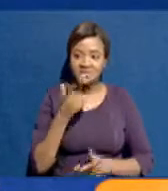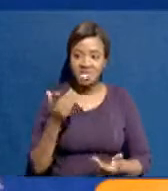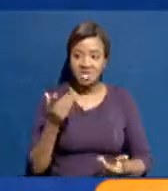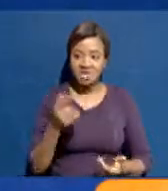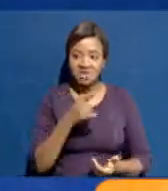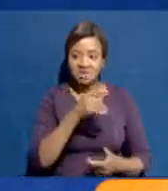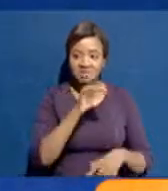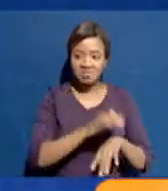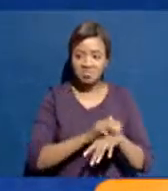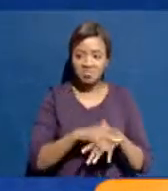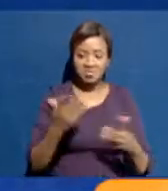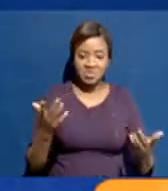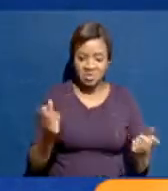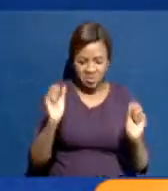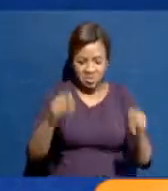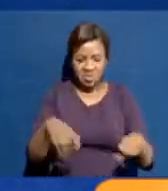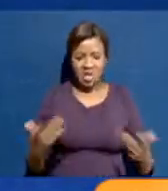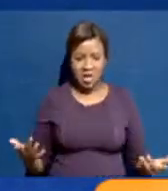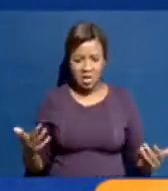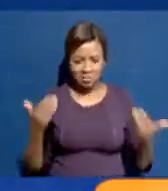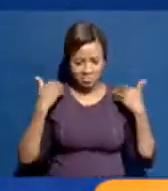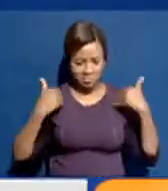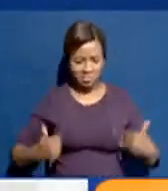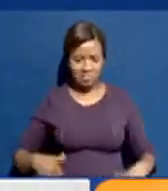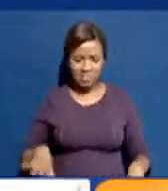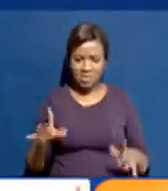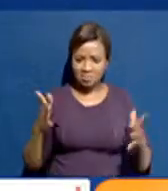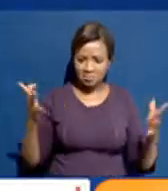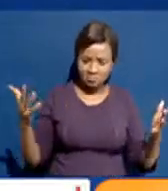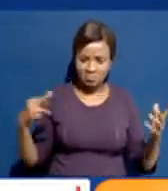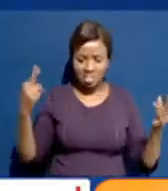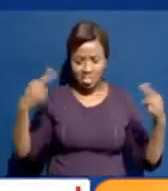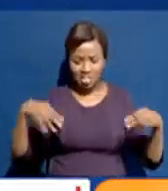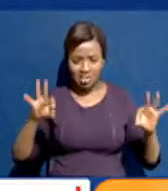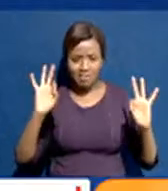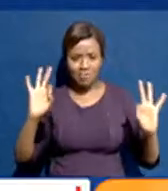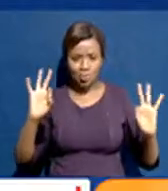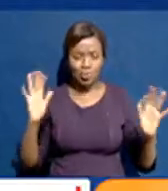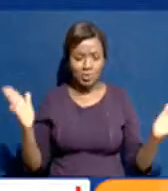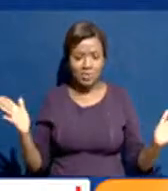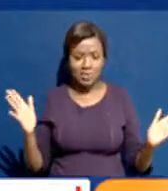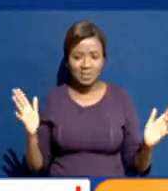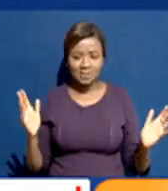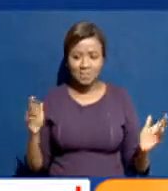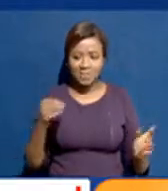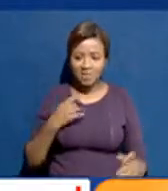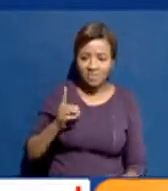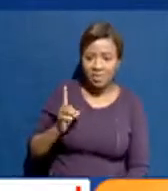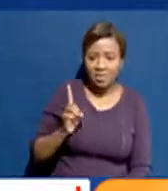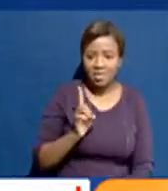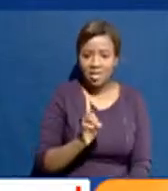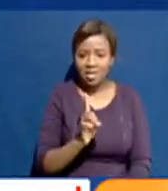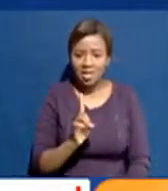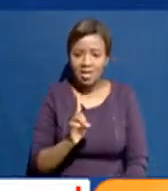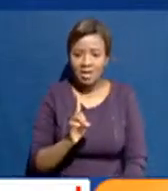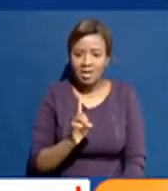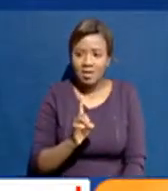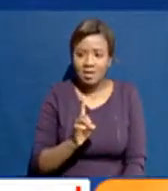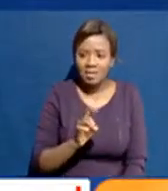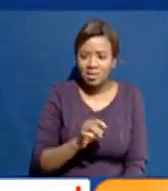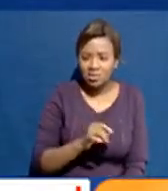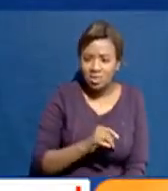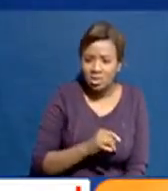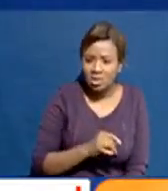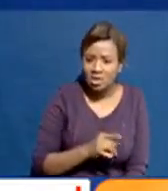that. That's where it all starts, you know, when you show up to them and they have this eye testing kind of